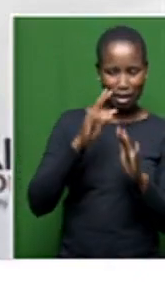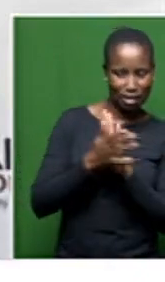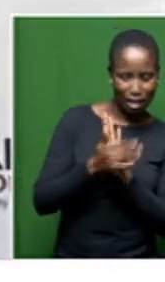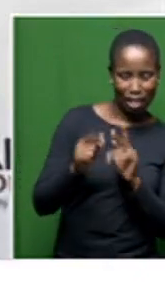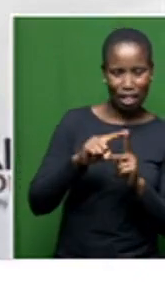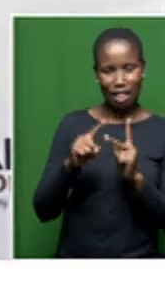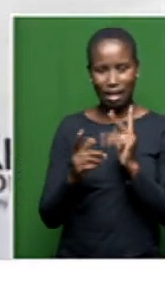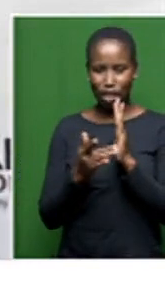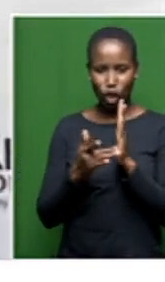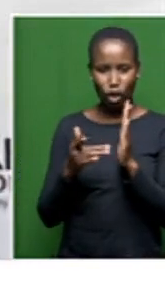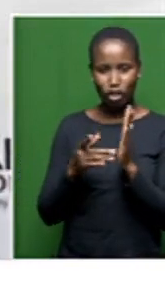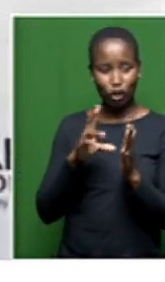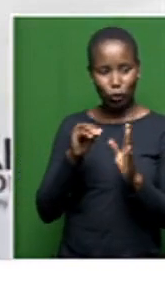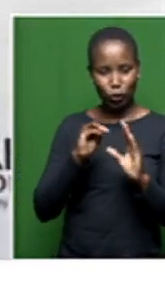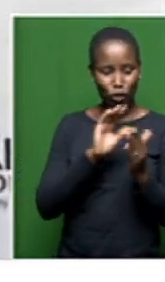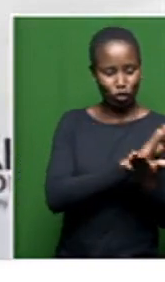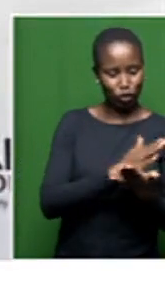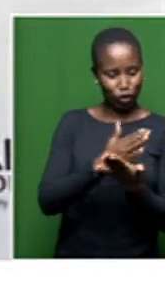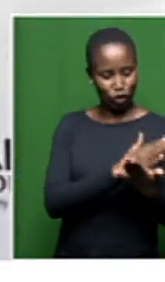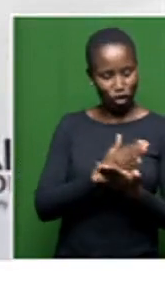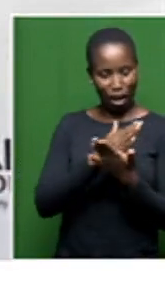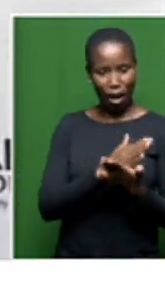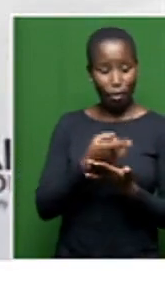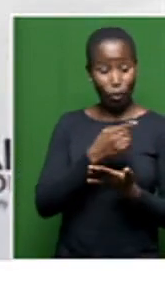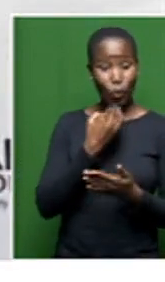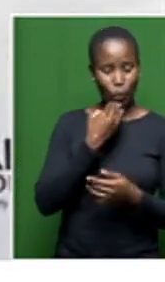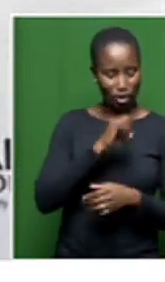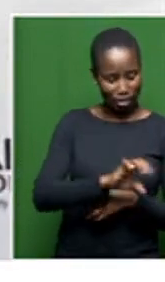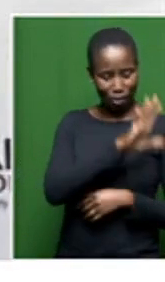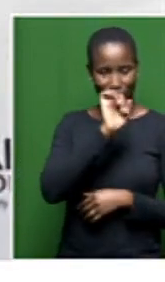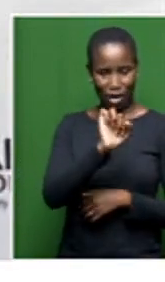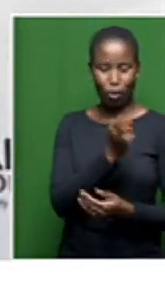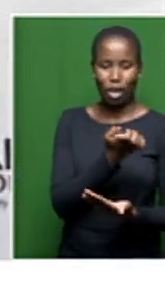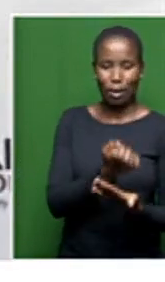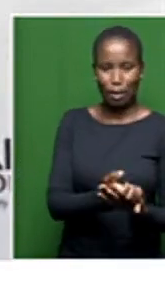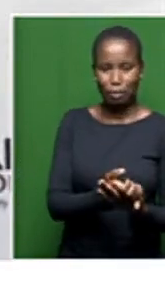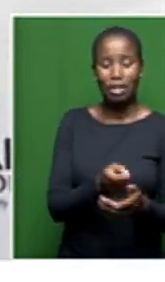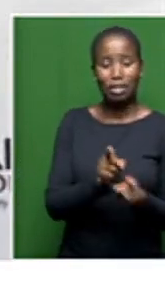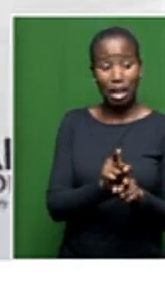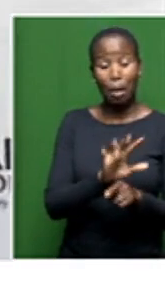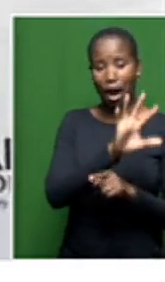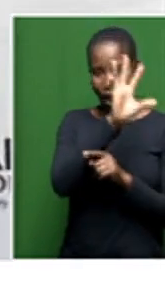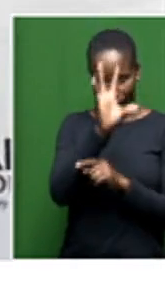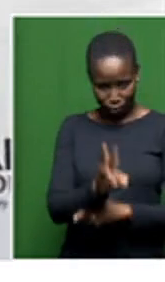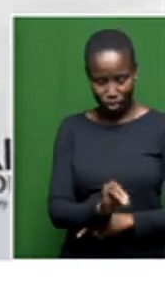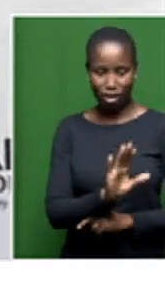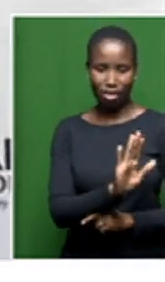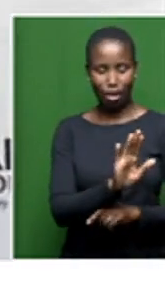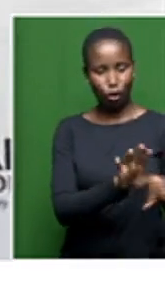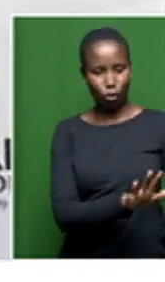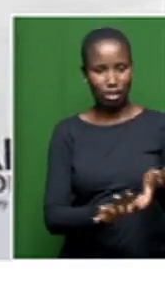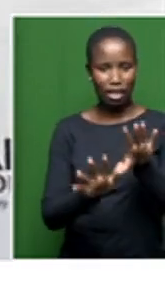being transferred into the South African economy and the African continent more broadly. Yeah. So